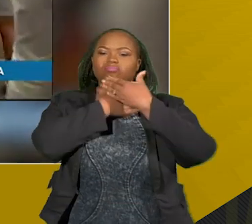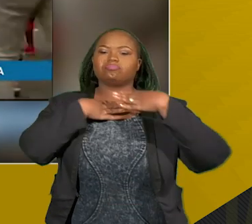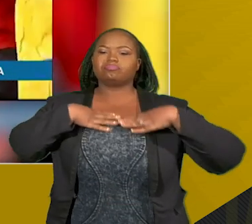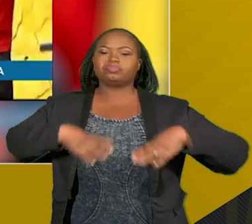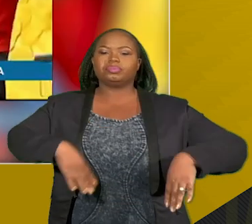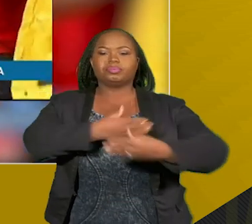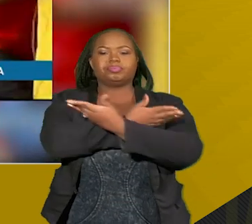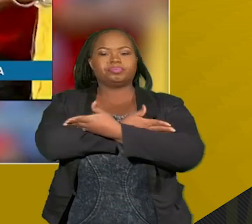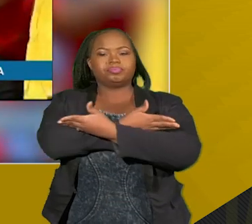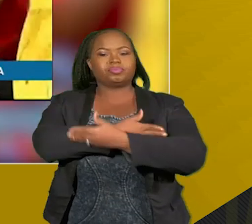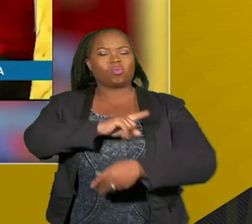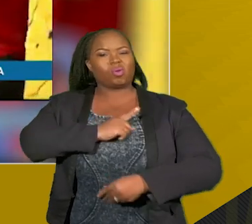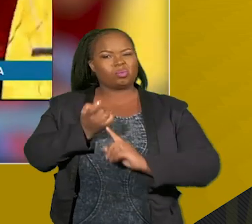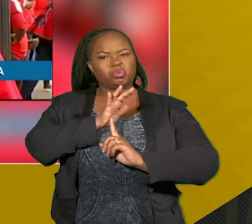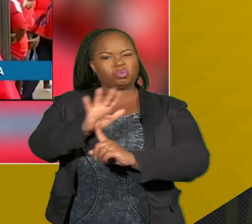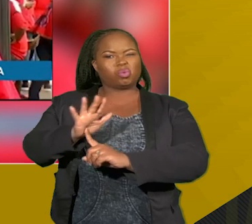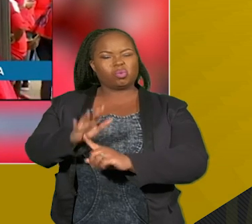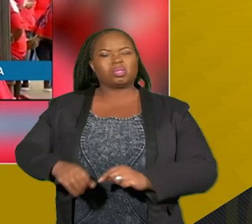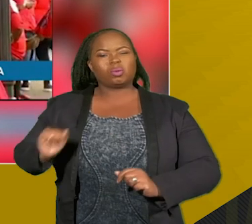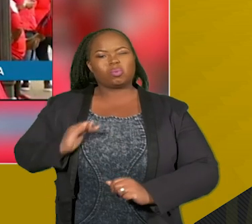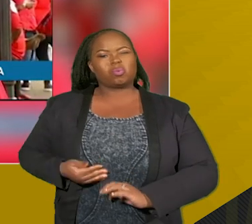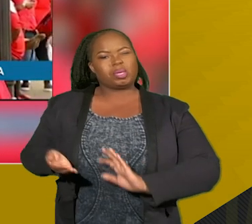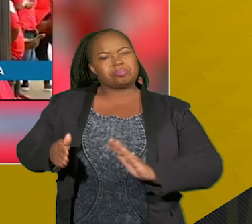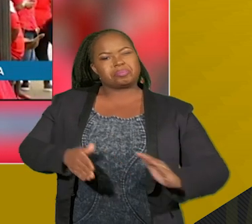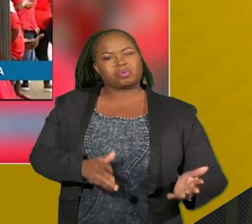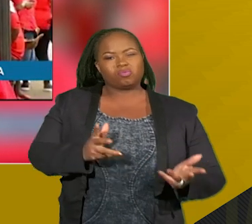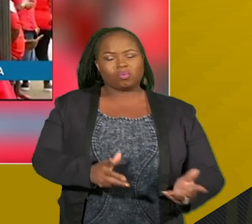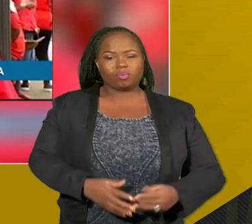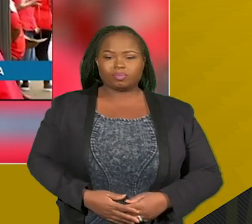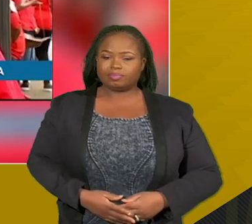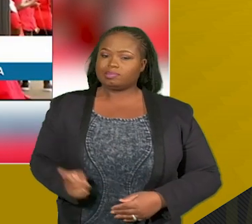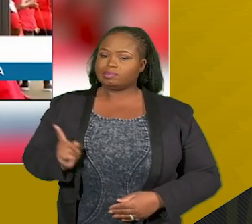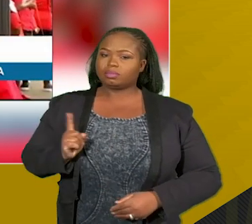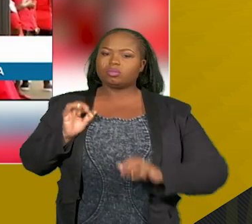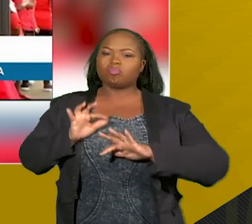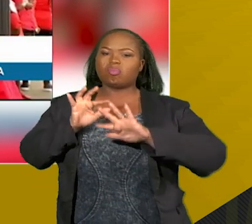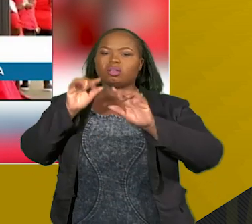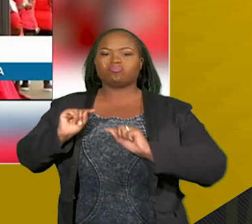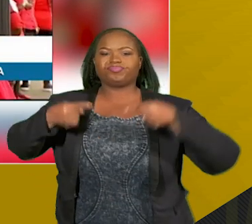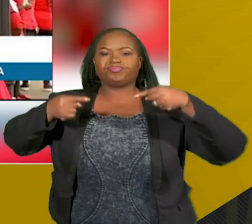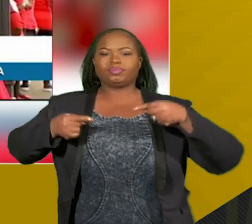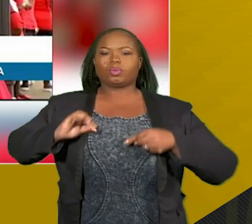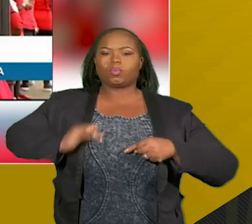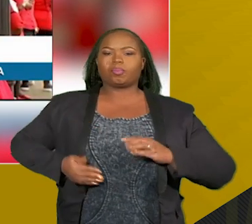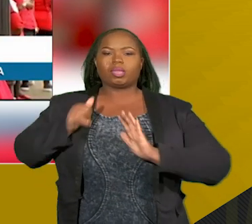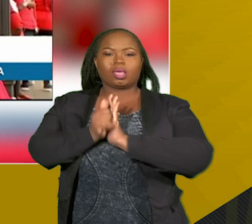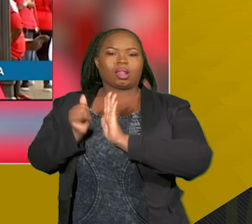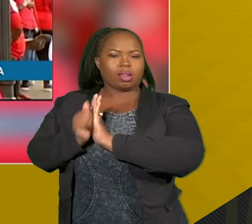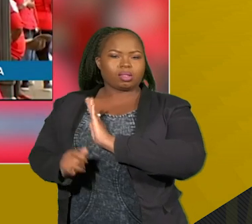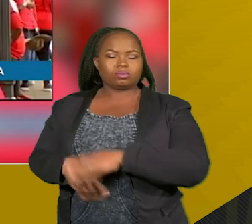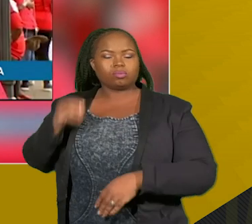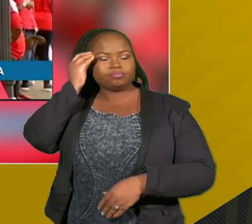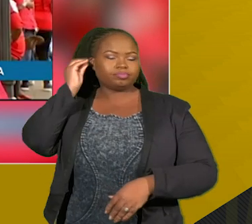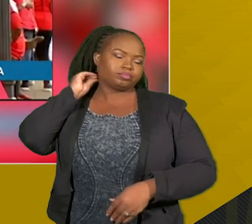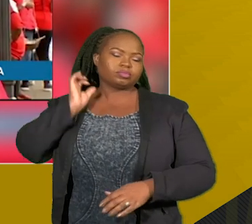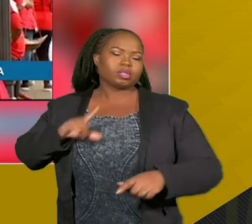by women at the hands of men. This is an anti-femicide march to commemorate the memory of